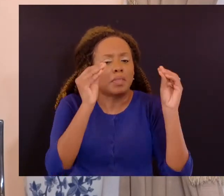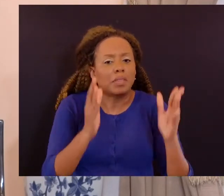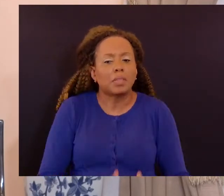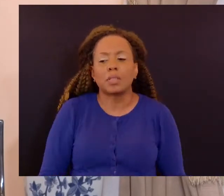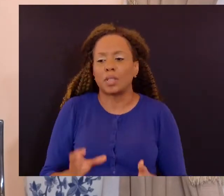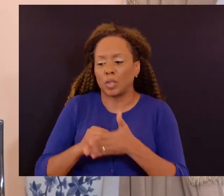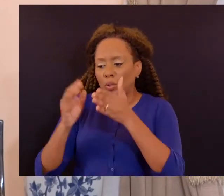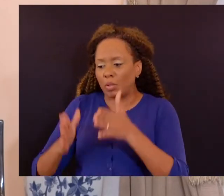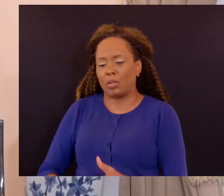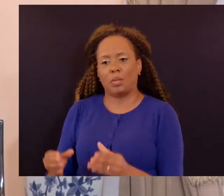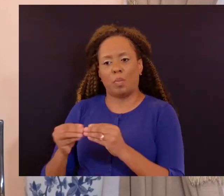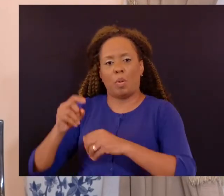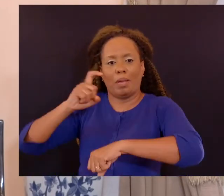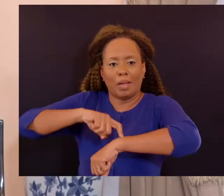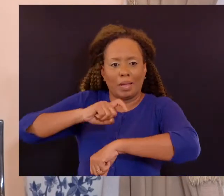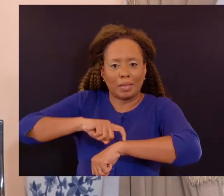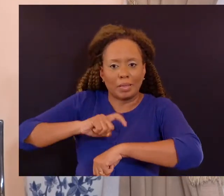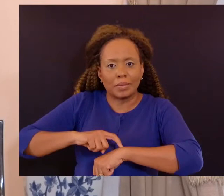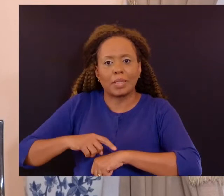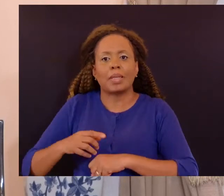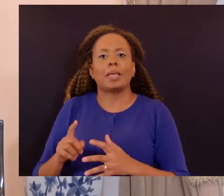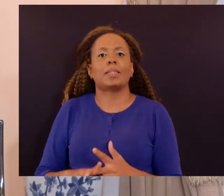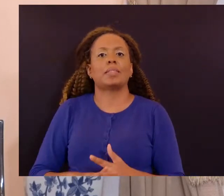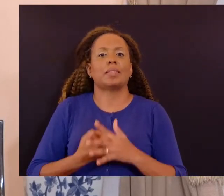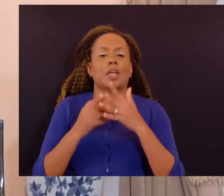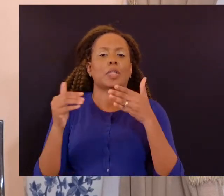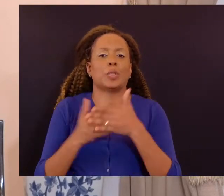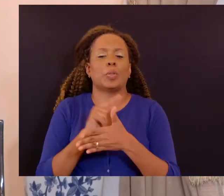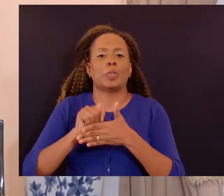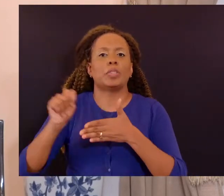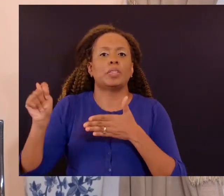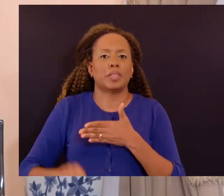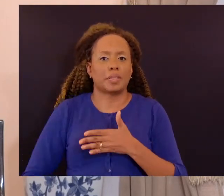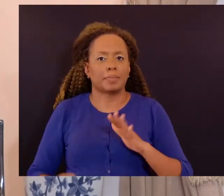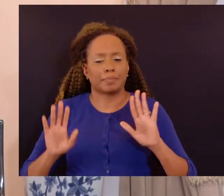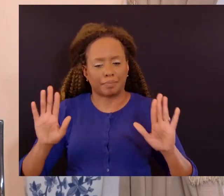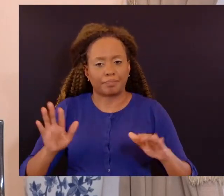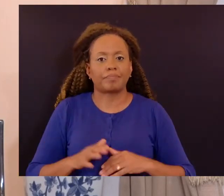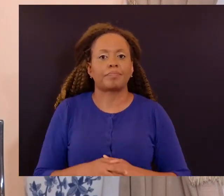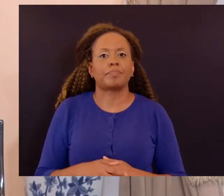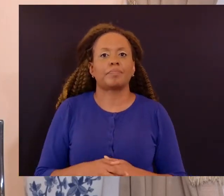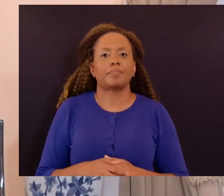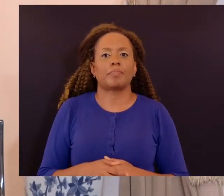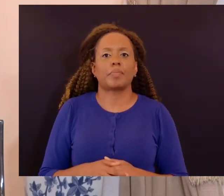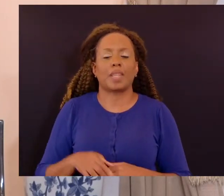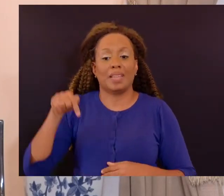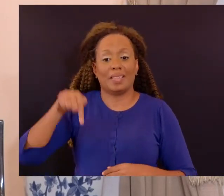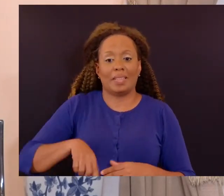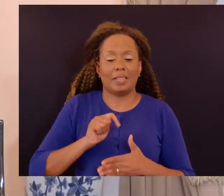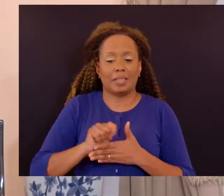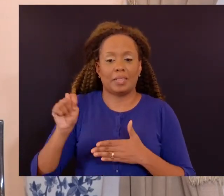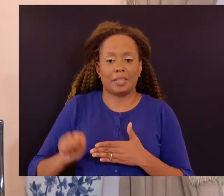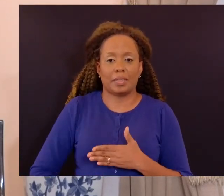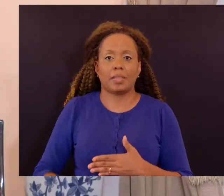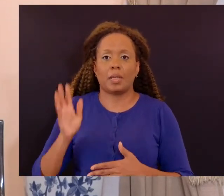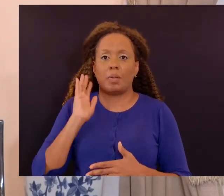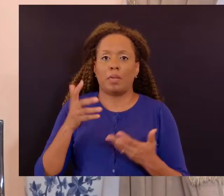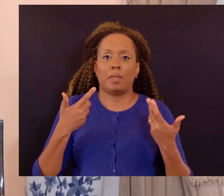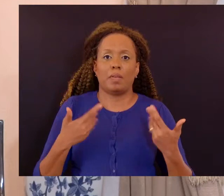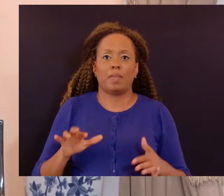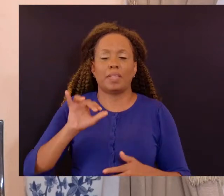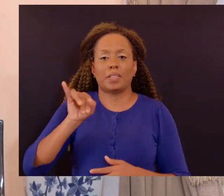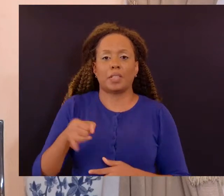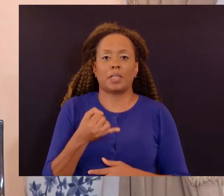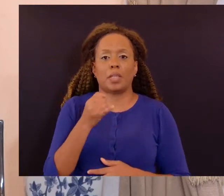time, and then start the actual semester in order to do so. Just for clarity, this term will end for our students on the 8th of